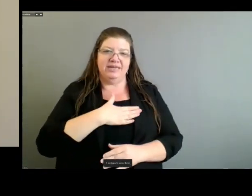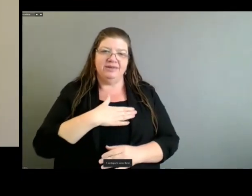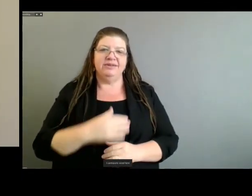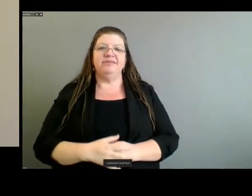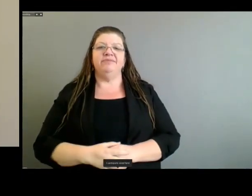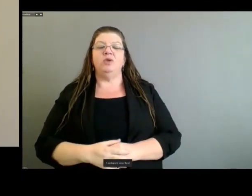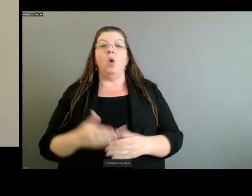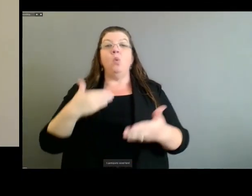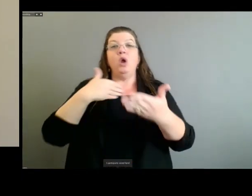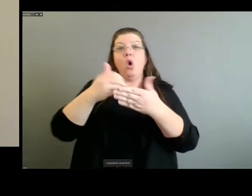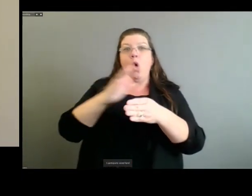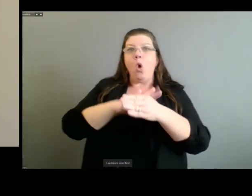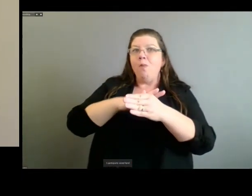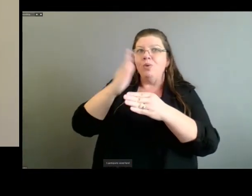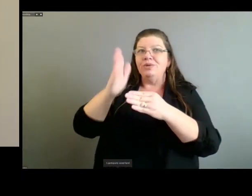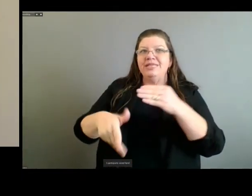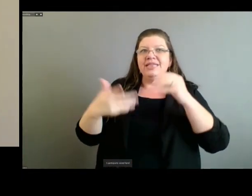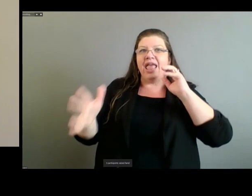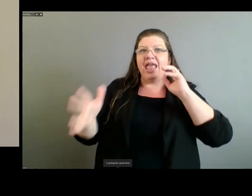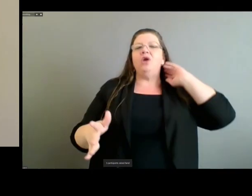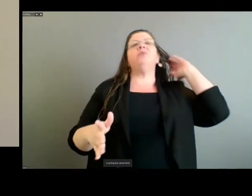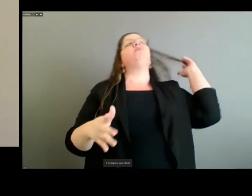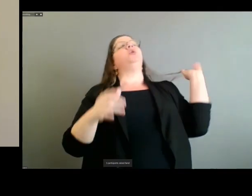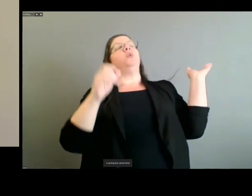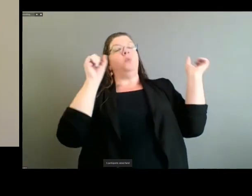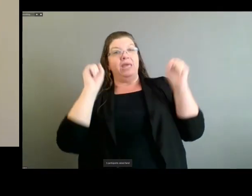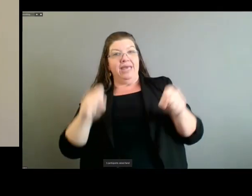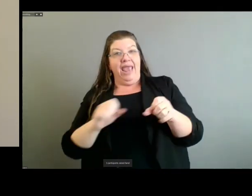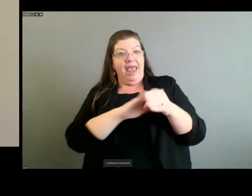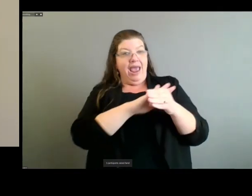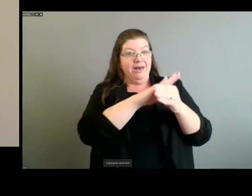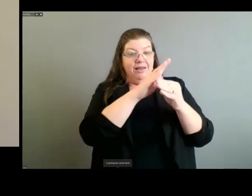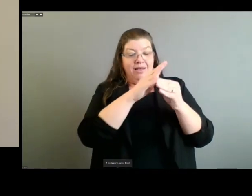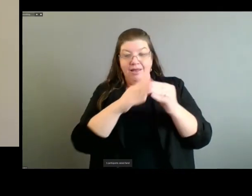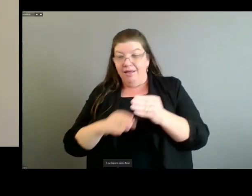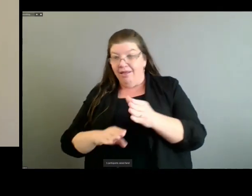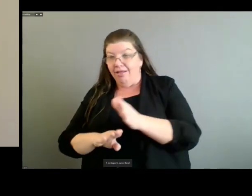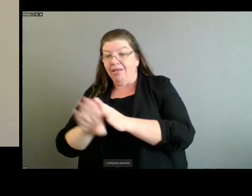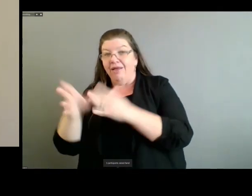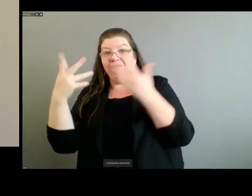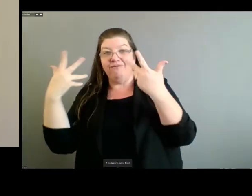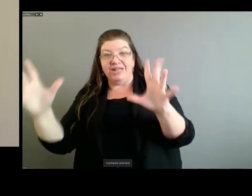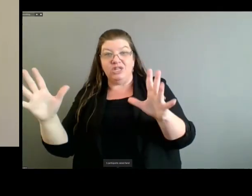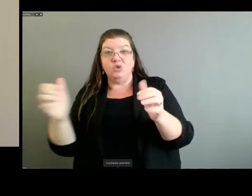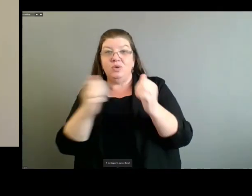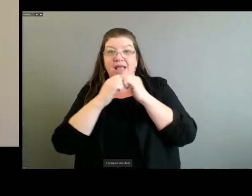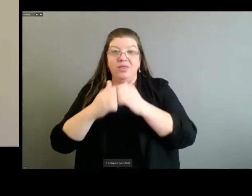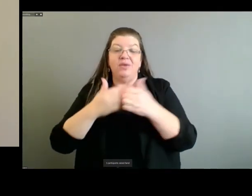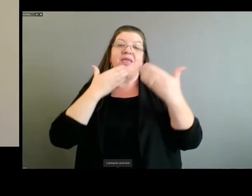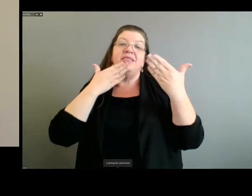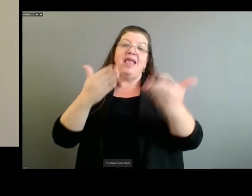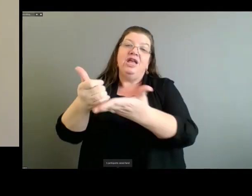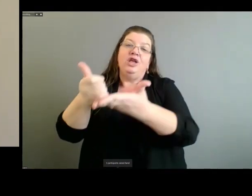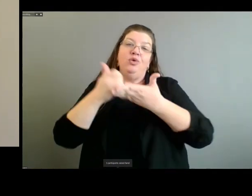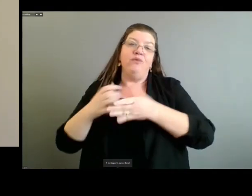there. We can get to the other side of this together. Thank you for your cooperation.